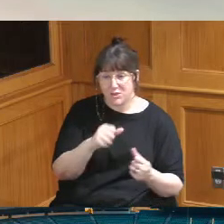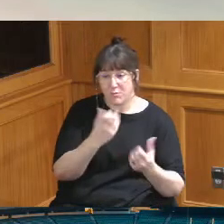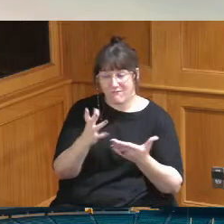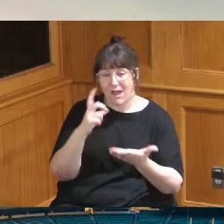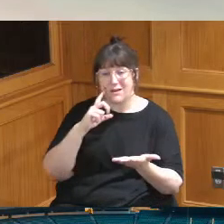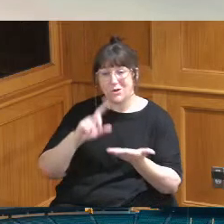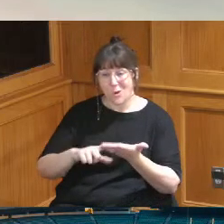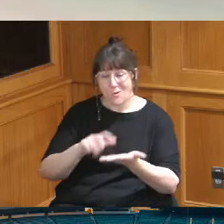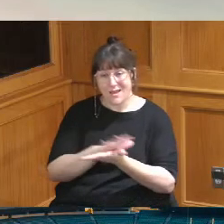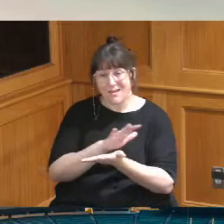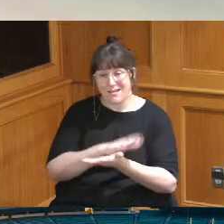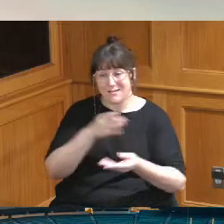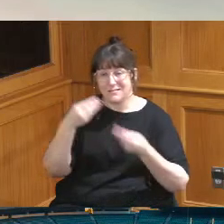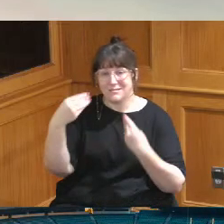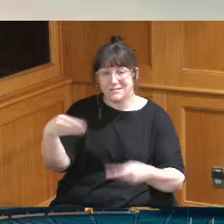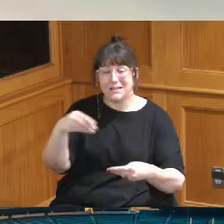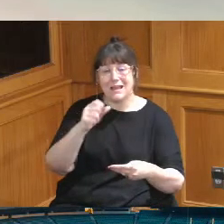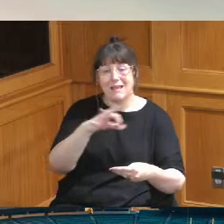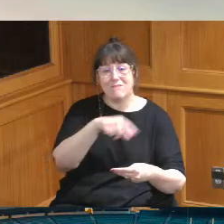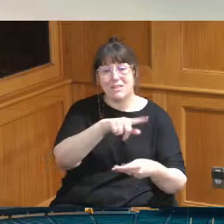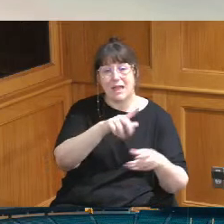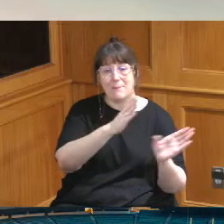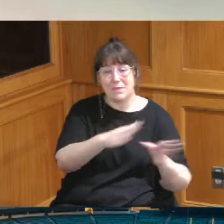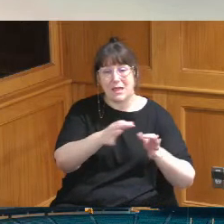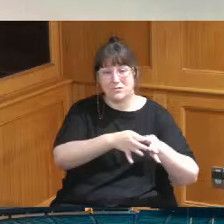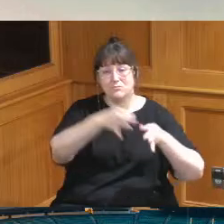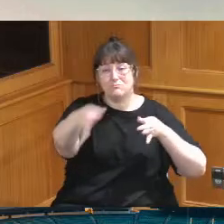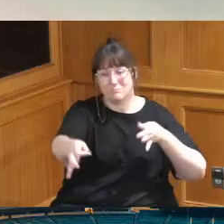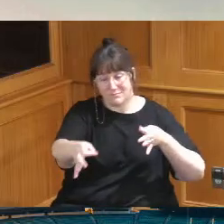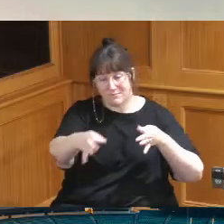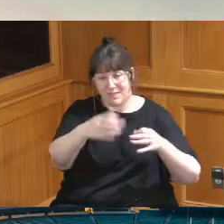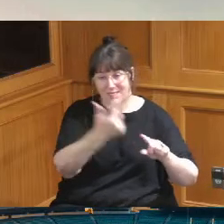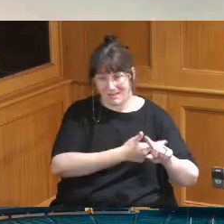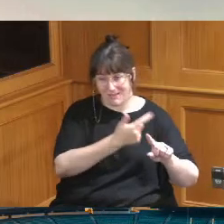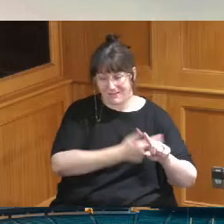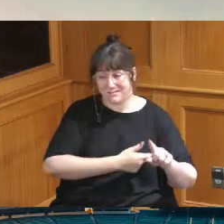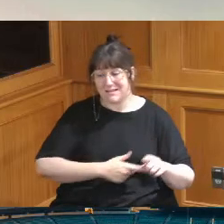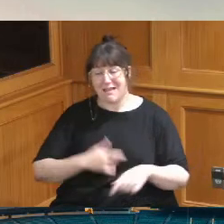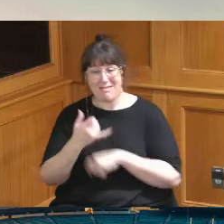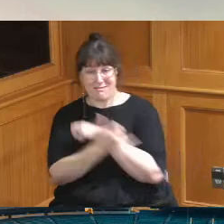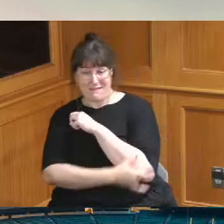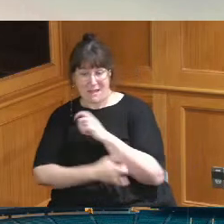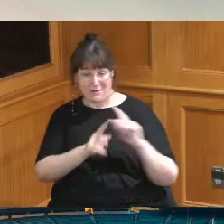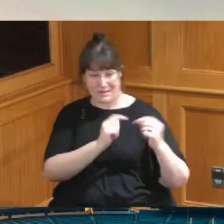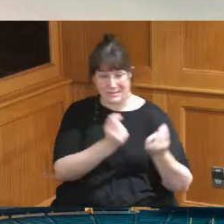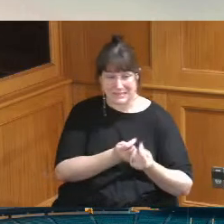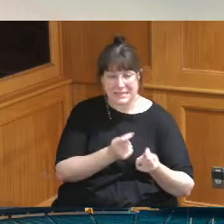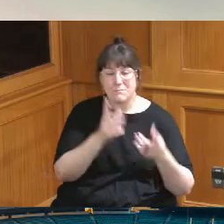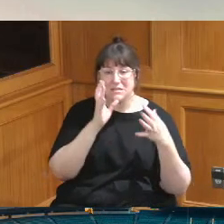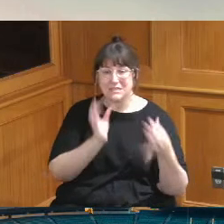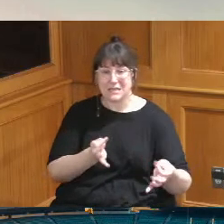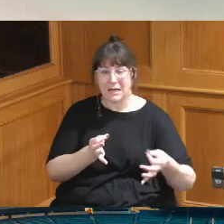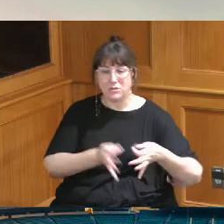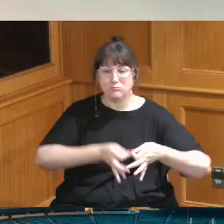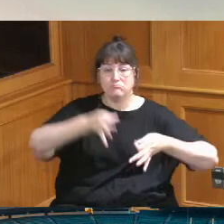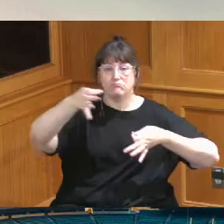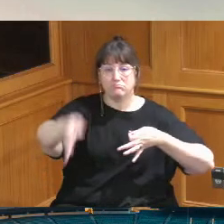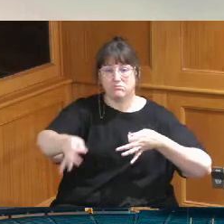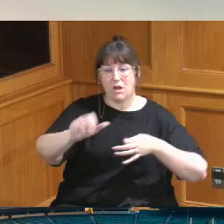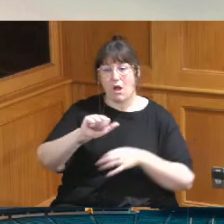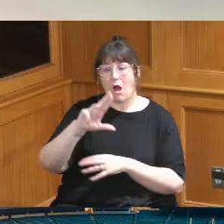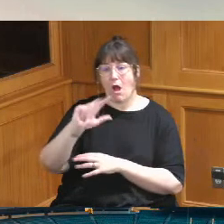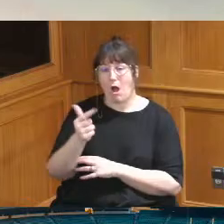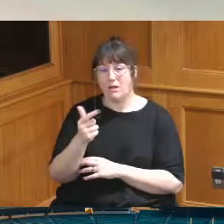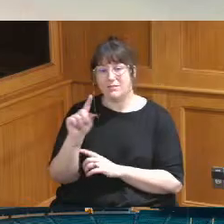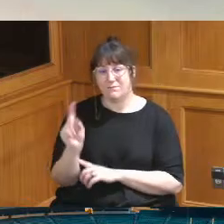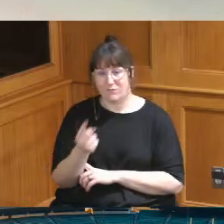as to whether or not they would be extending the current lease for 2 years. The county and team both agreed to push that trigger date out to August